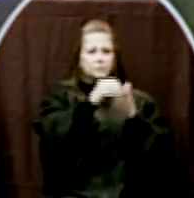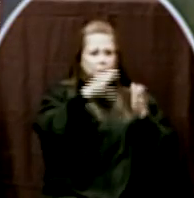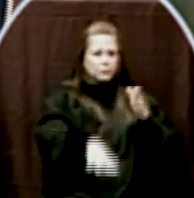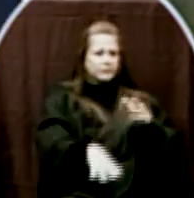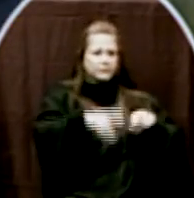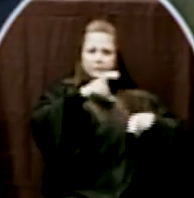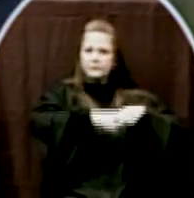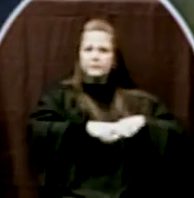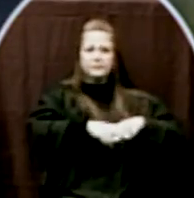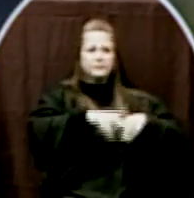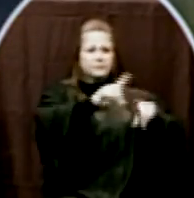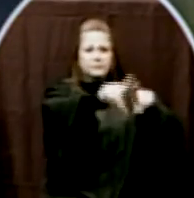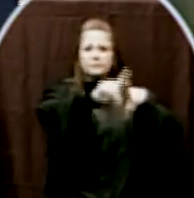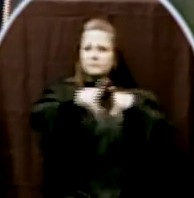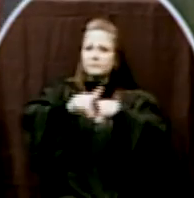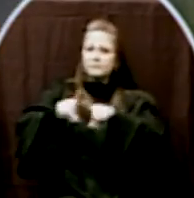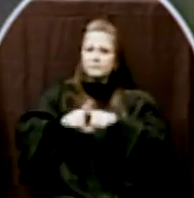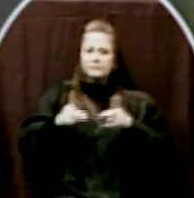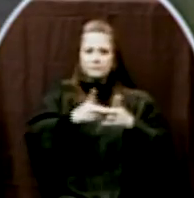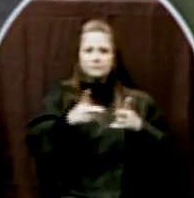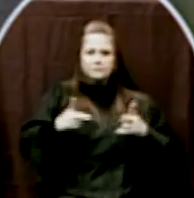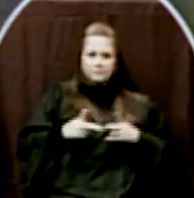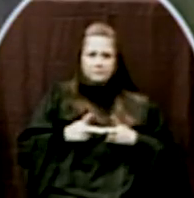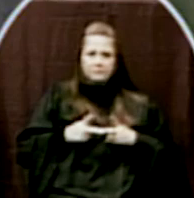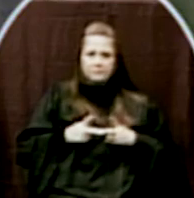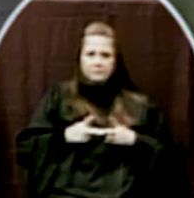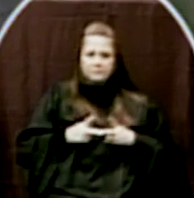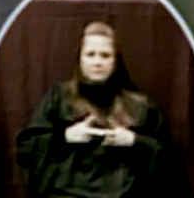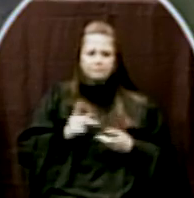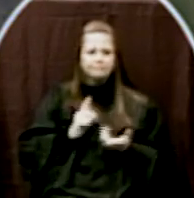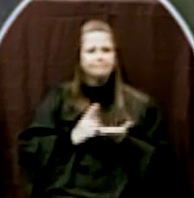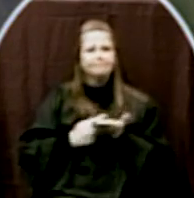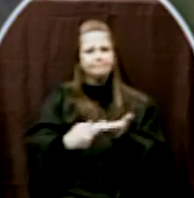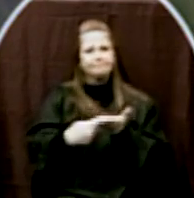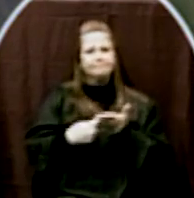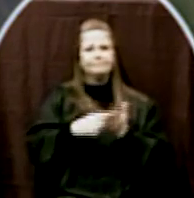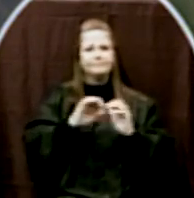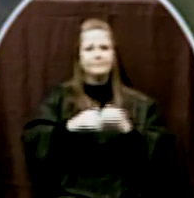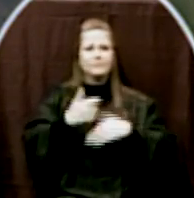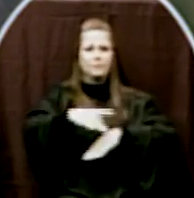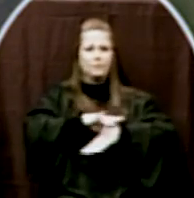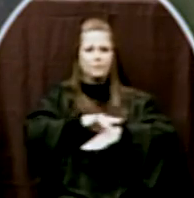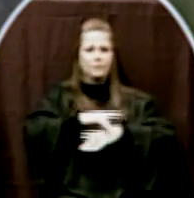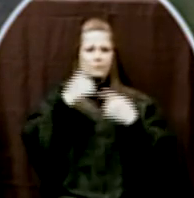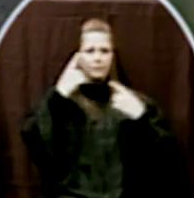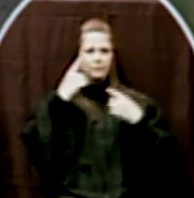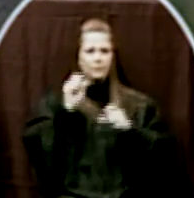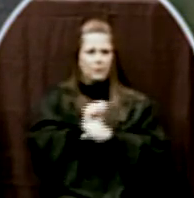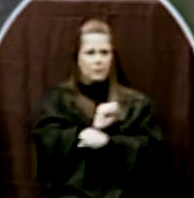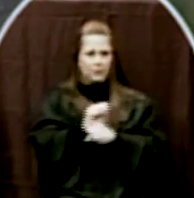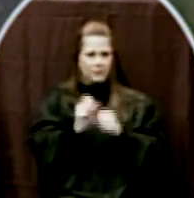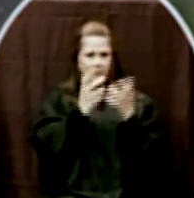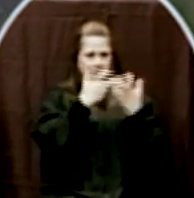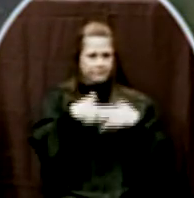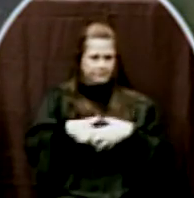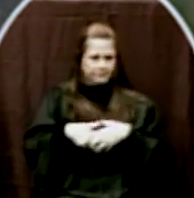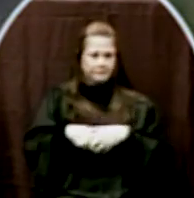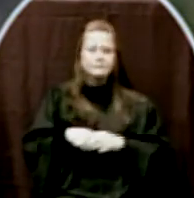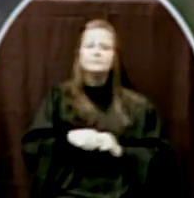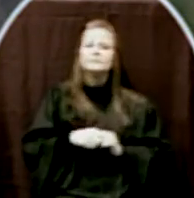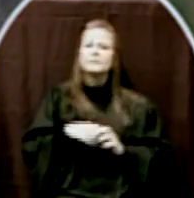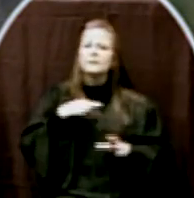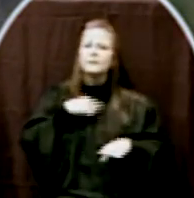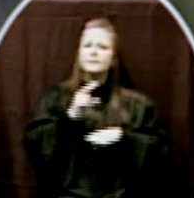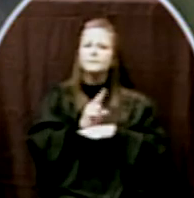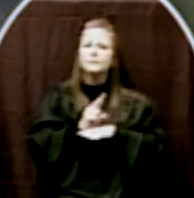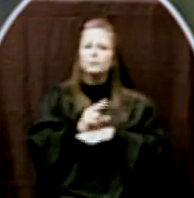sitting on a sand dune, sitting on the edge of Coleman Creek, discussing how the Earth works. I've used geology as my example, because that's